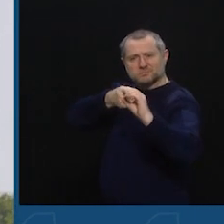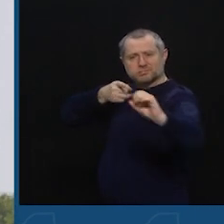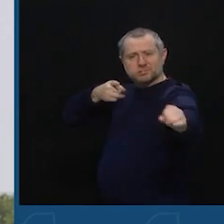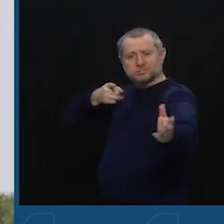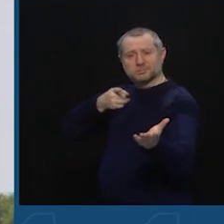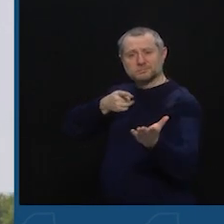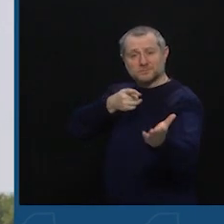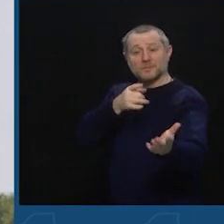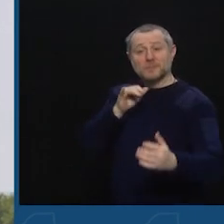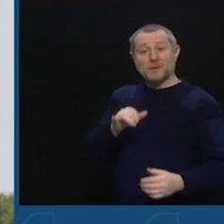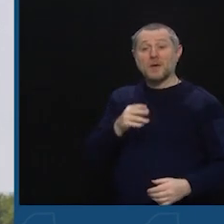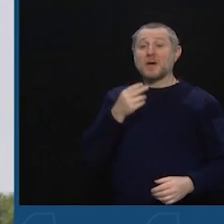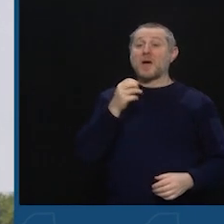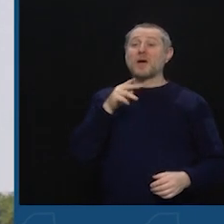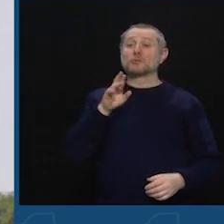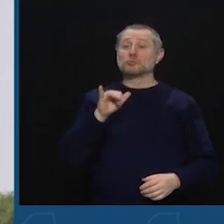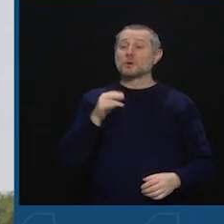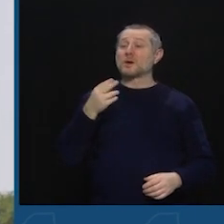Henry Hudson in what,